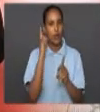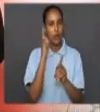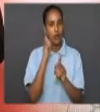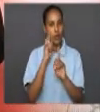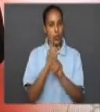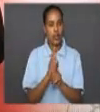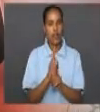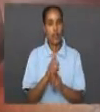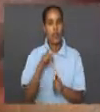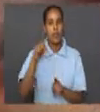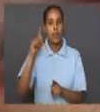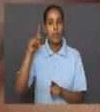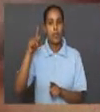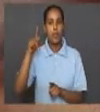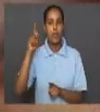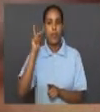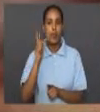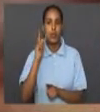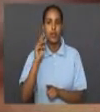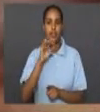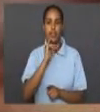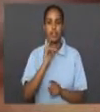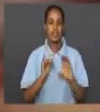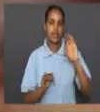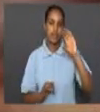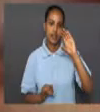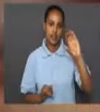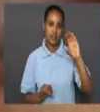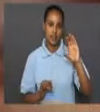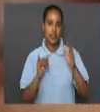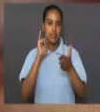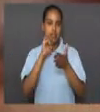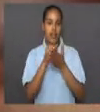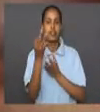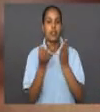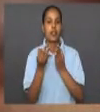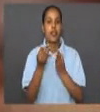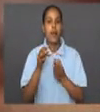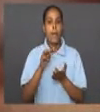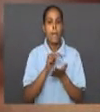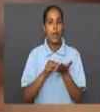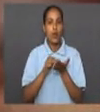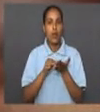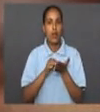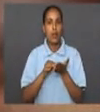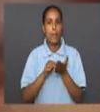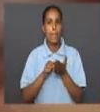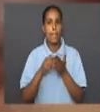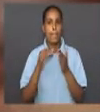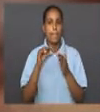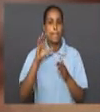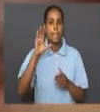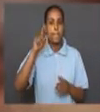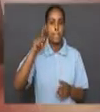correct polymer is C. That describes the molecular makeup